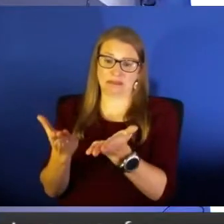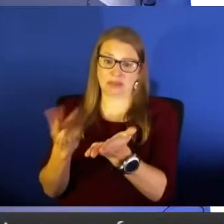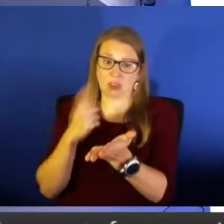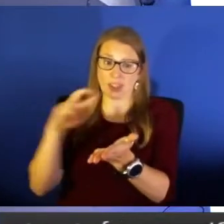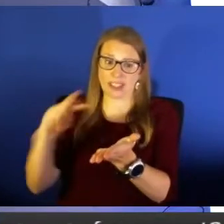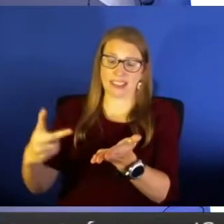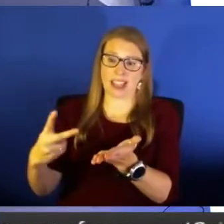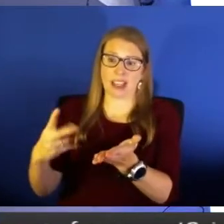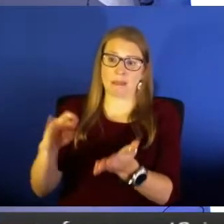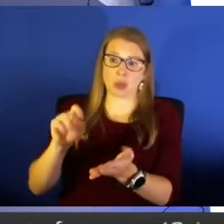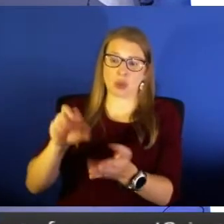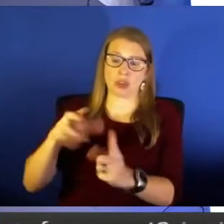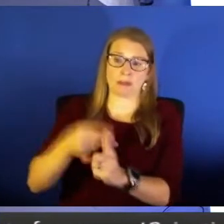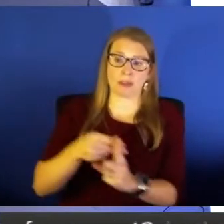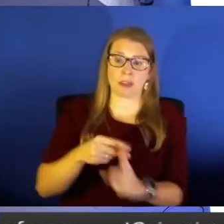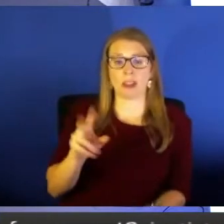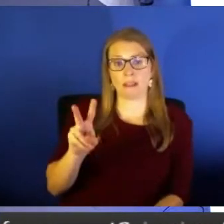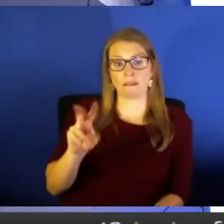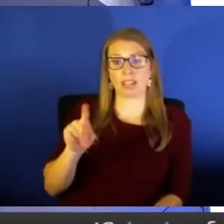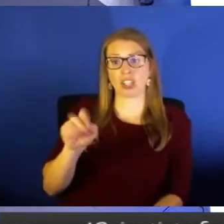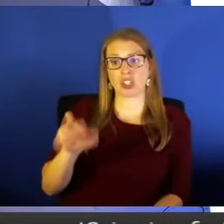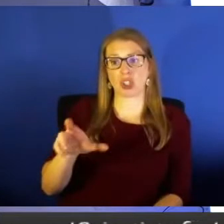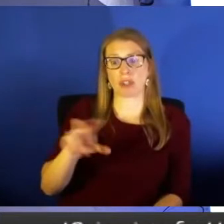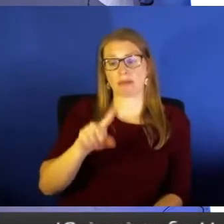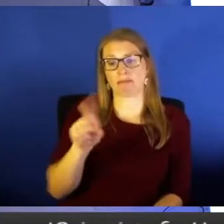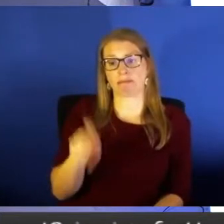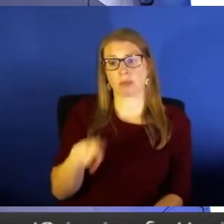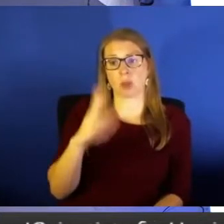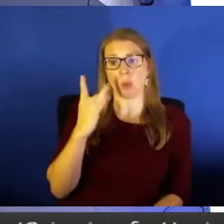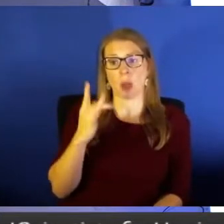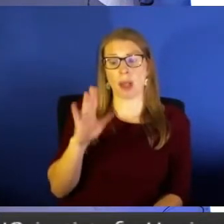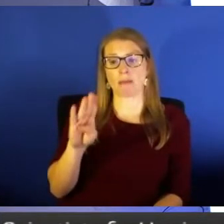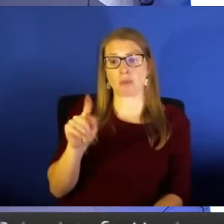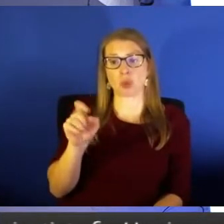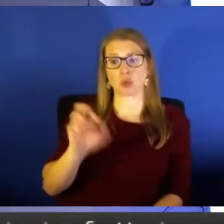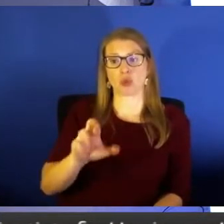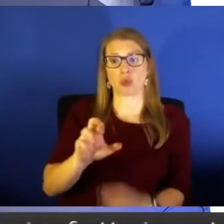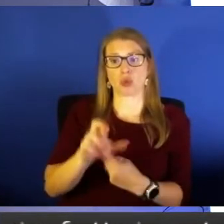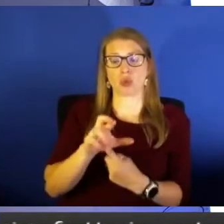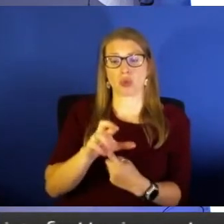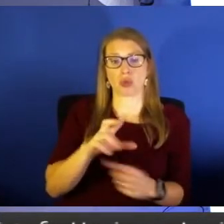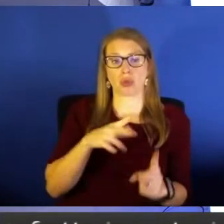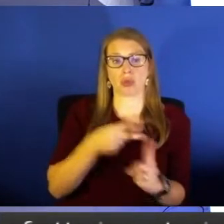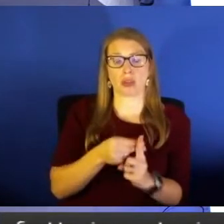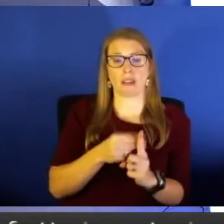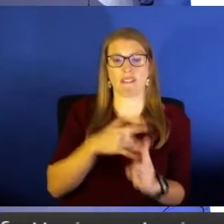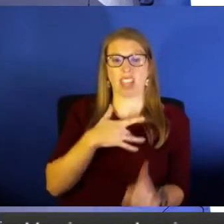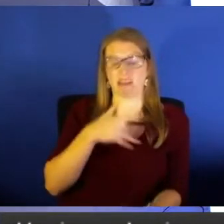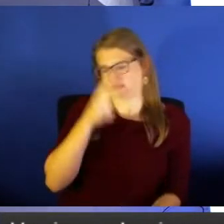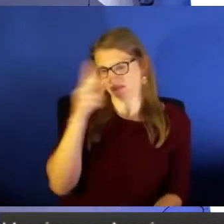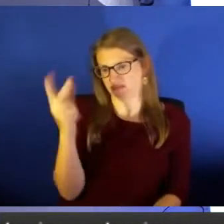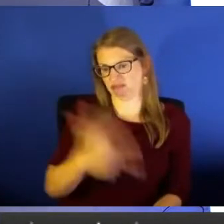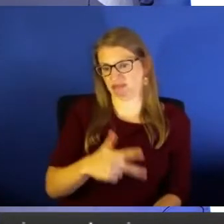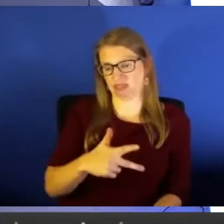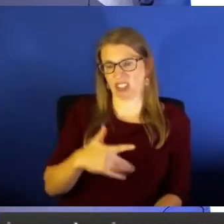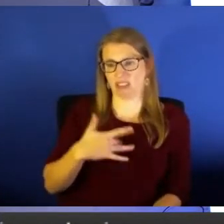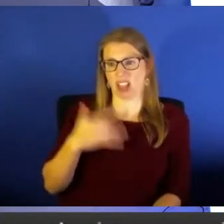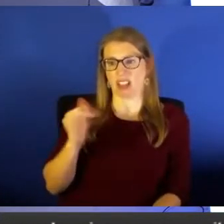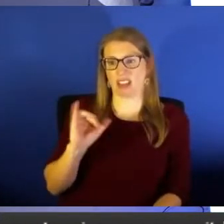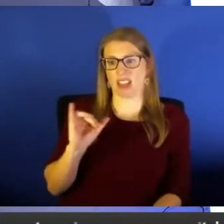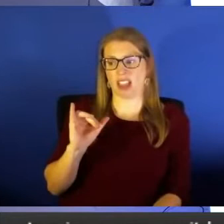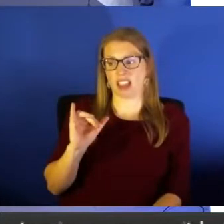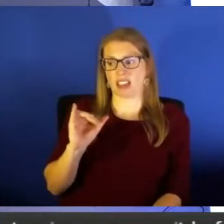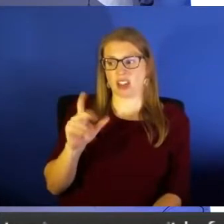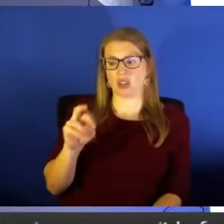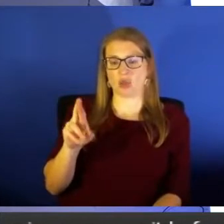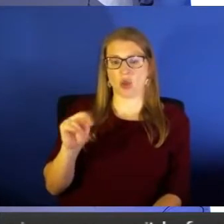Booster question from Victor. Victor wants to know why the booster shot made him feel so rotten. He says he felt like he had coronavirus after he got the booster